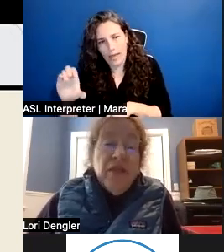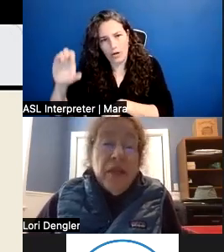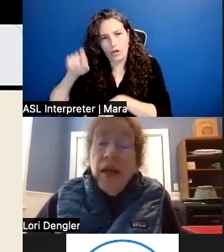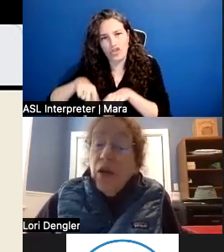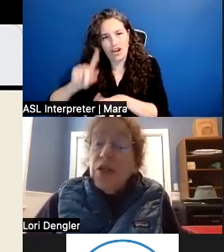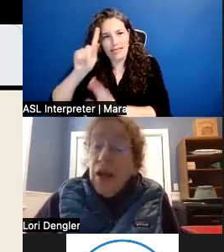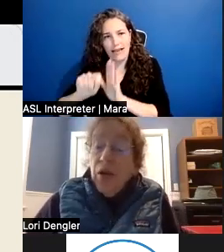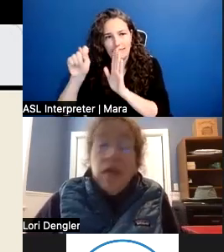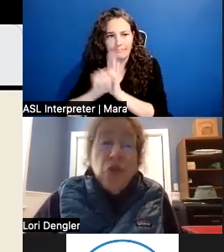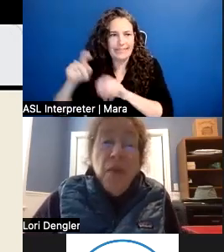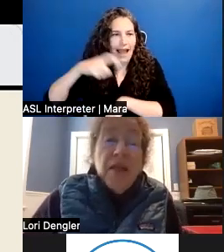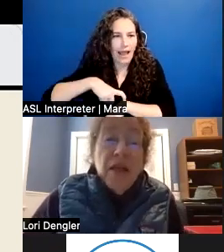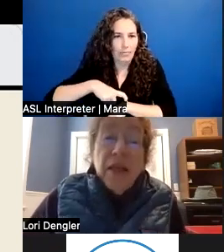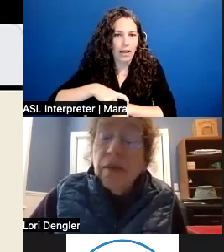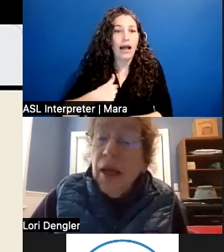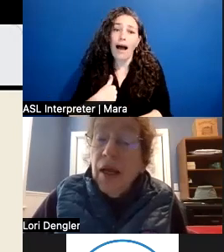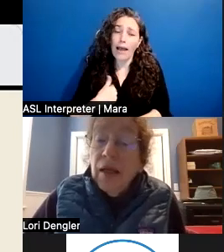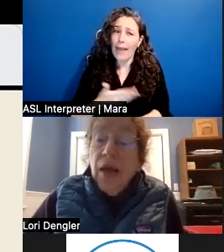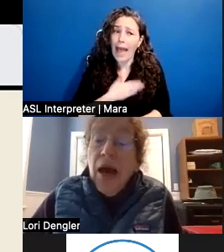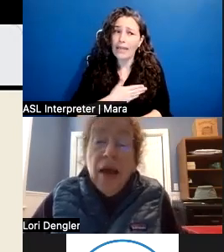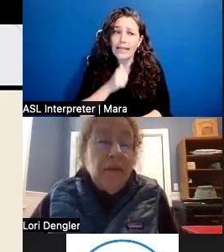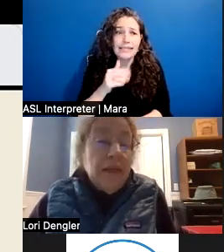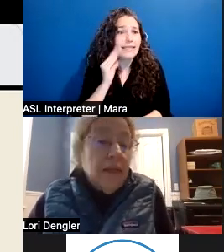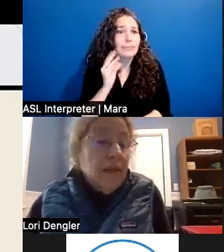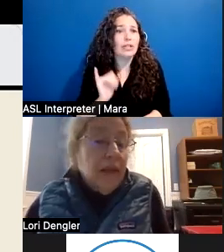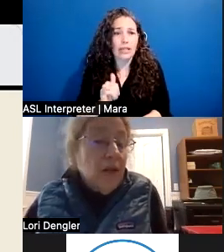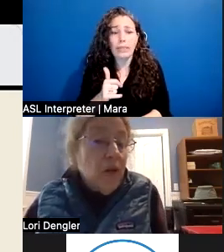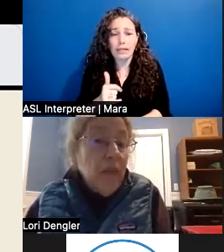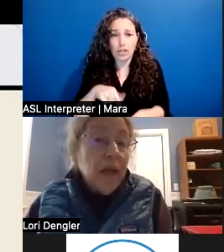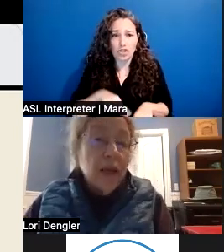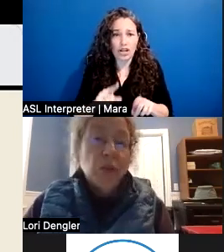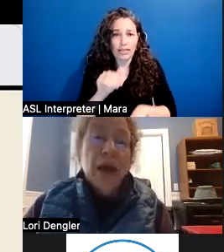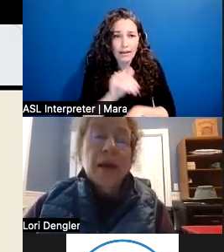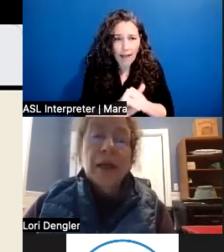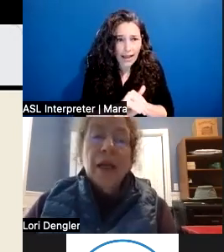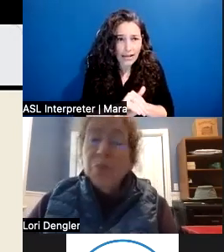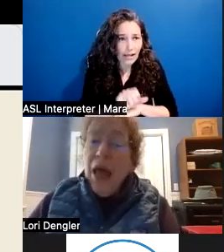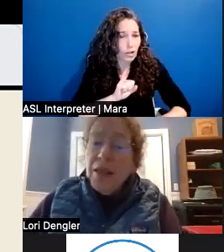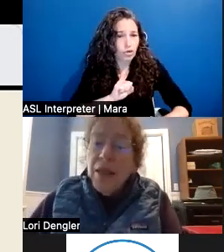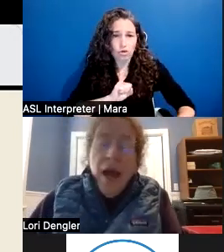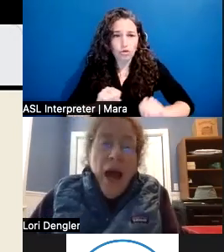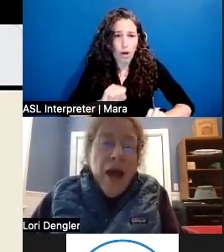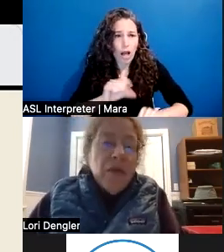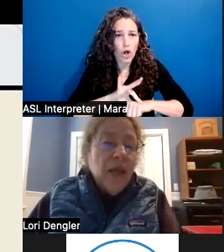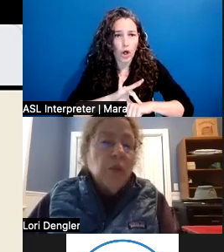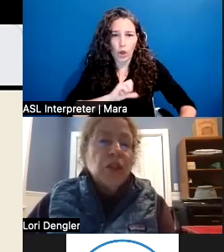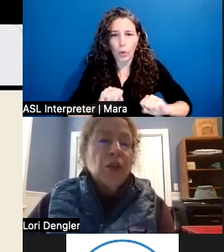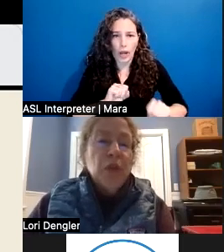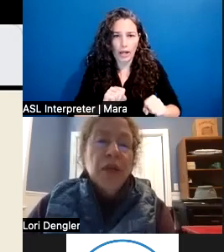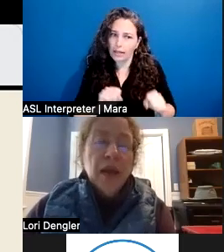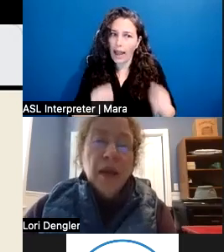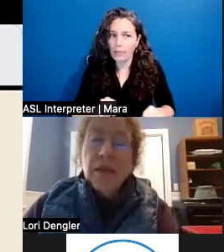middle of the night are scary and traumatizing, and I didn't get traumatized by it. Plus, I was able